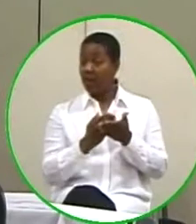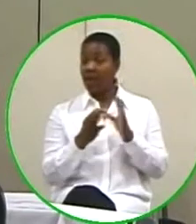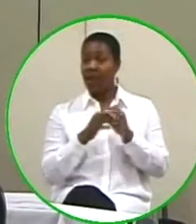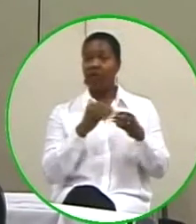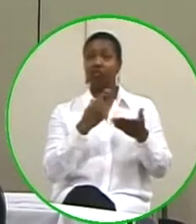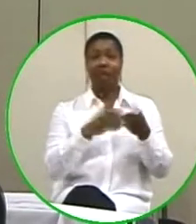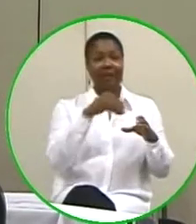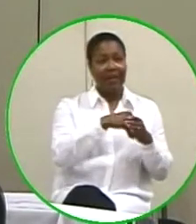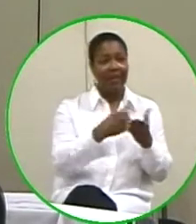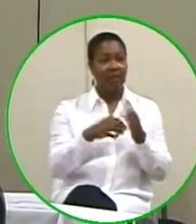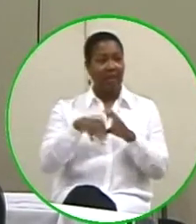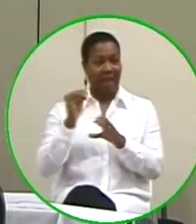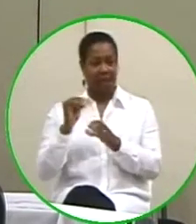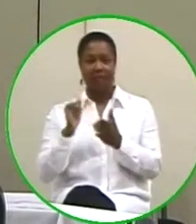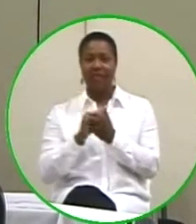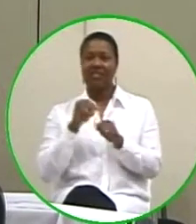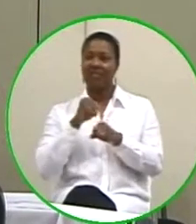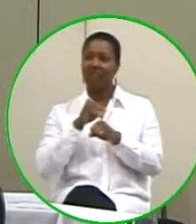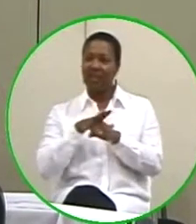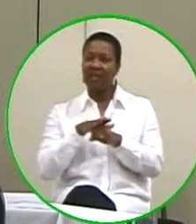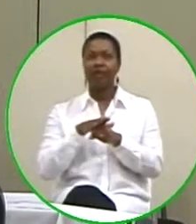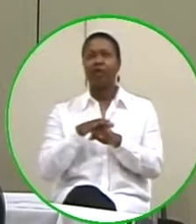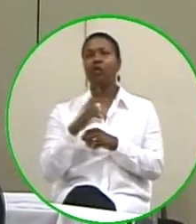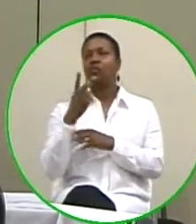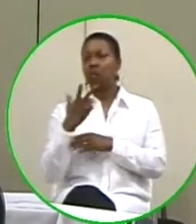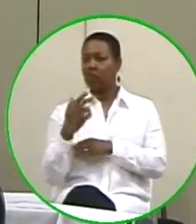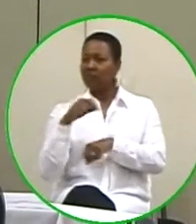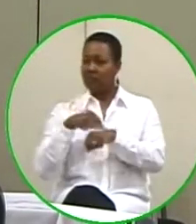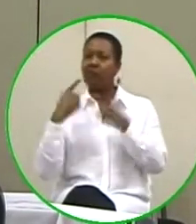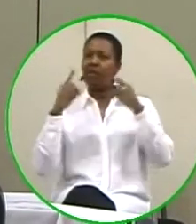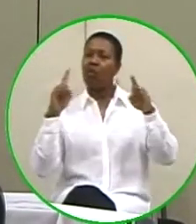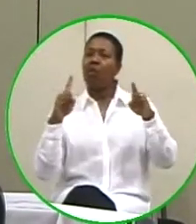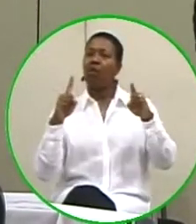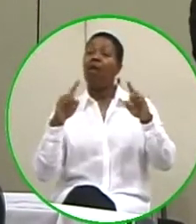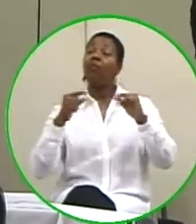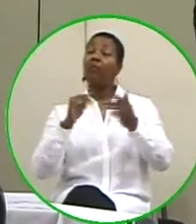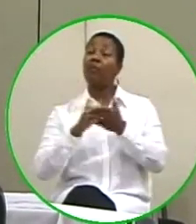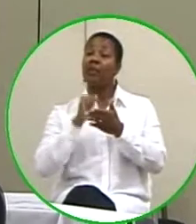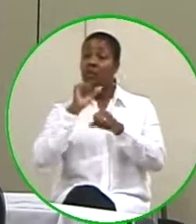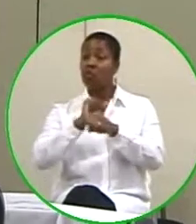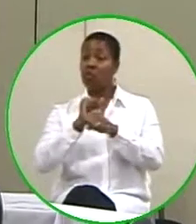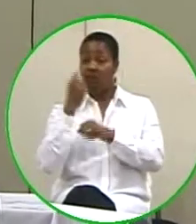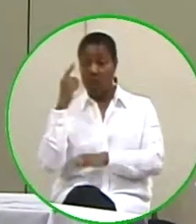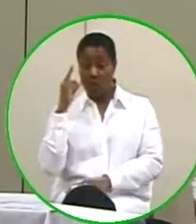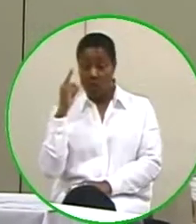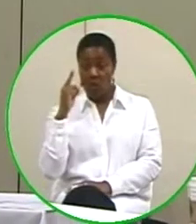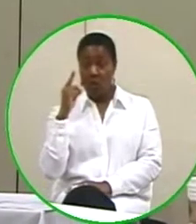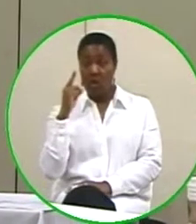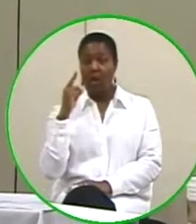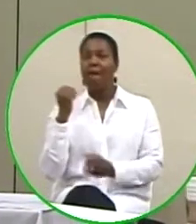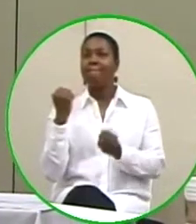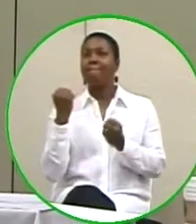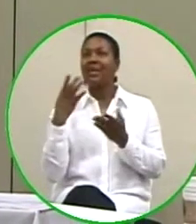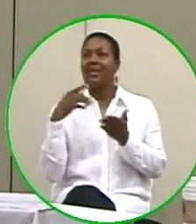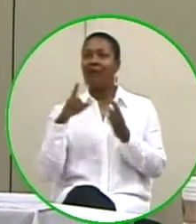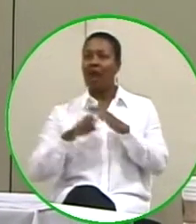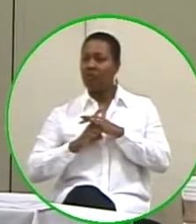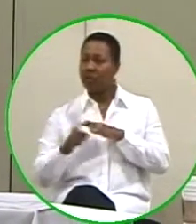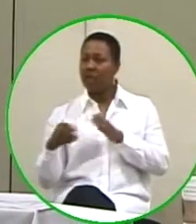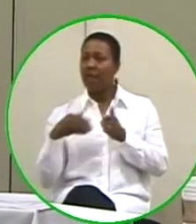check-in, check-out are effective about 2/3 of the time. The group that it doesn't work for are often escape